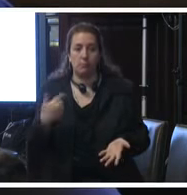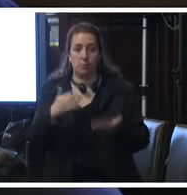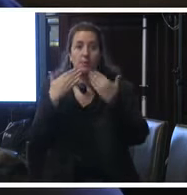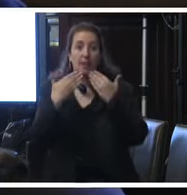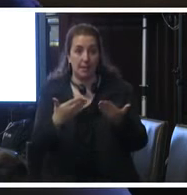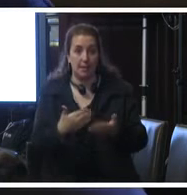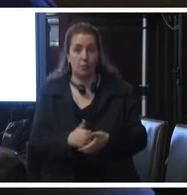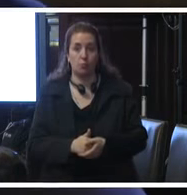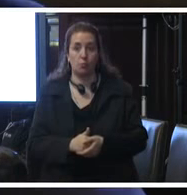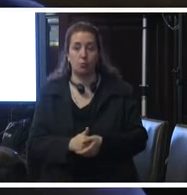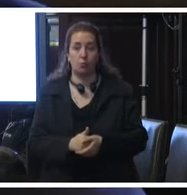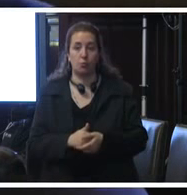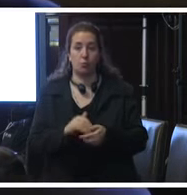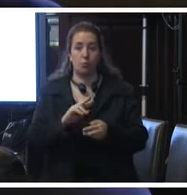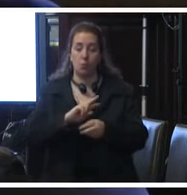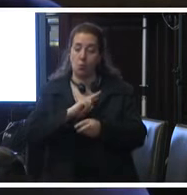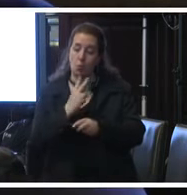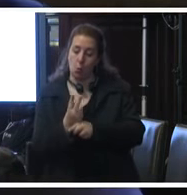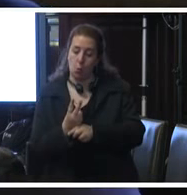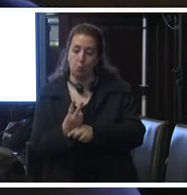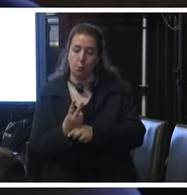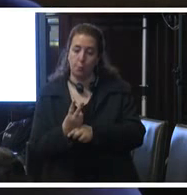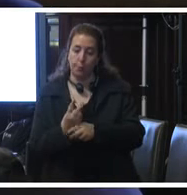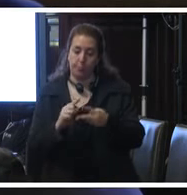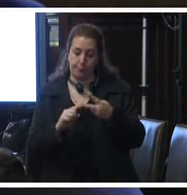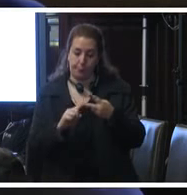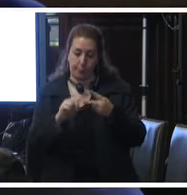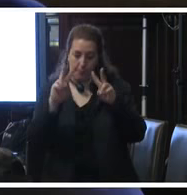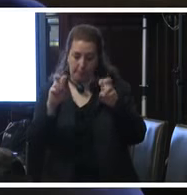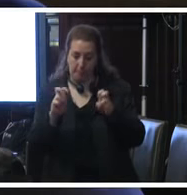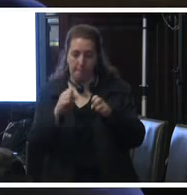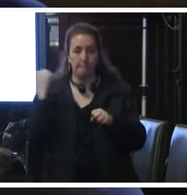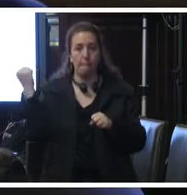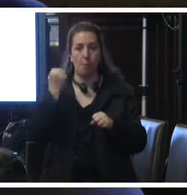didn't know about her, so we thank you. The second thing, I think, is